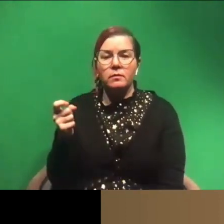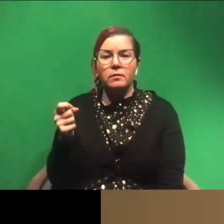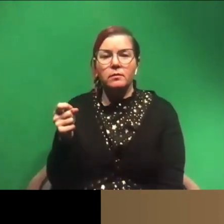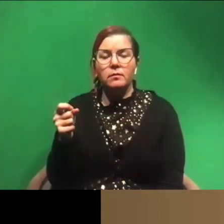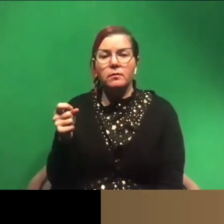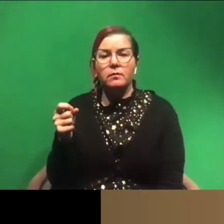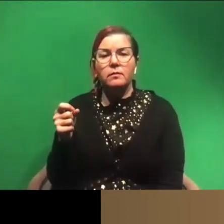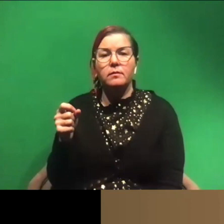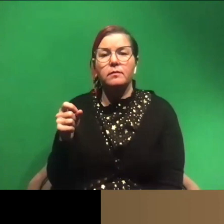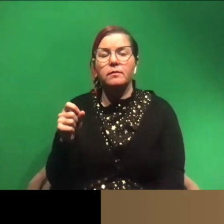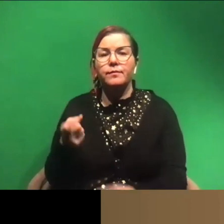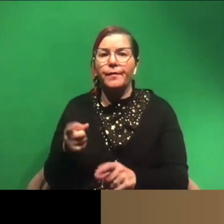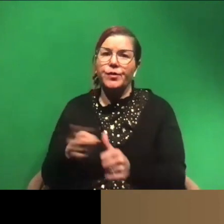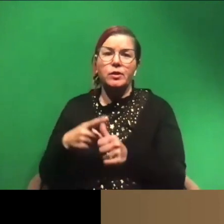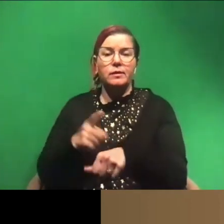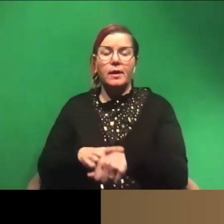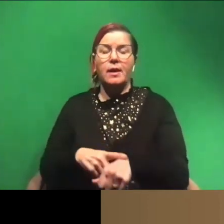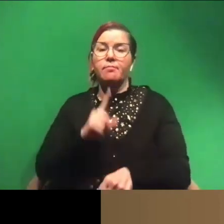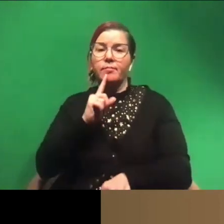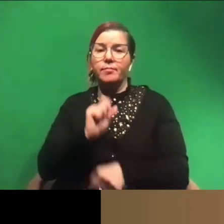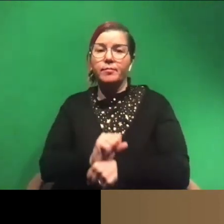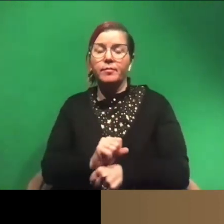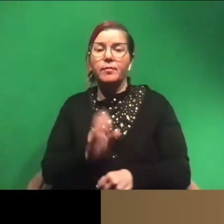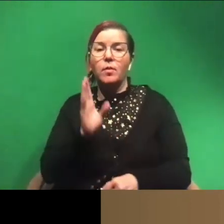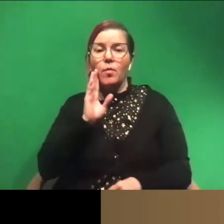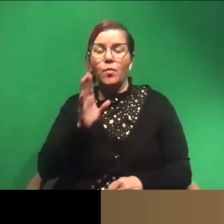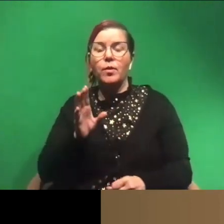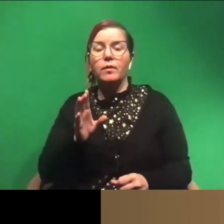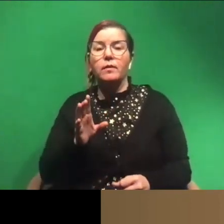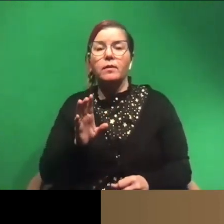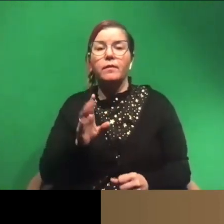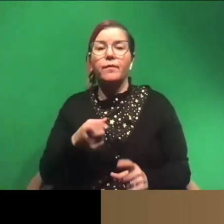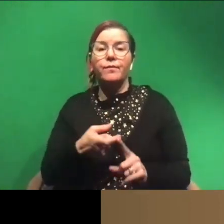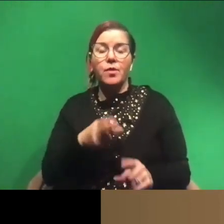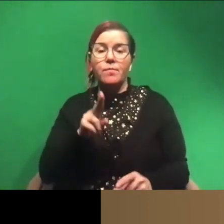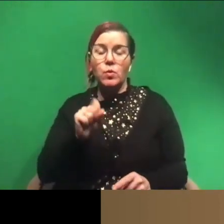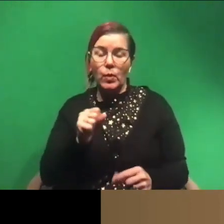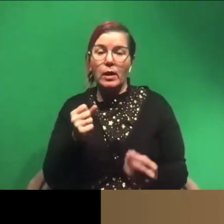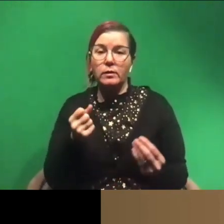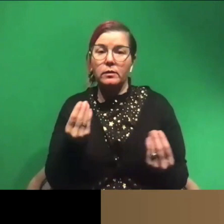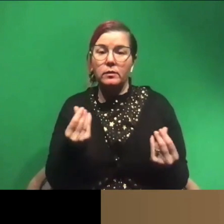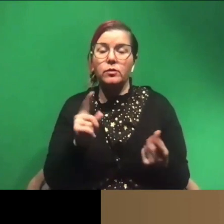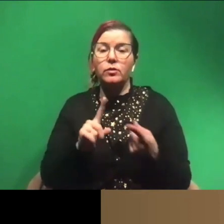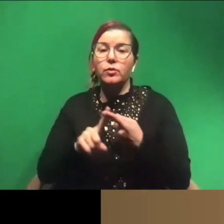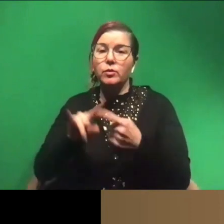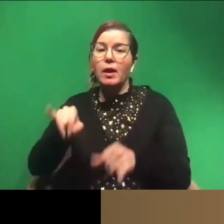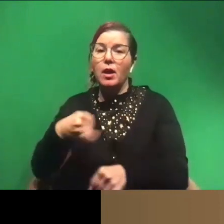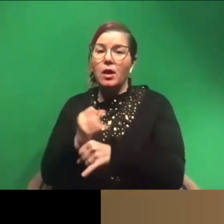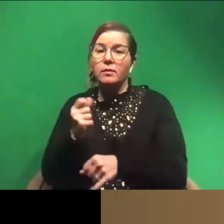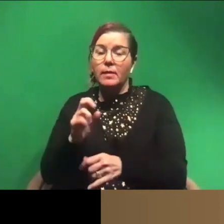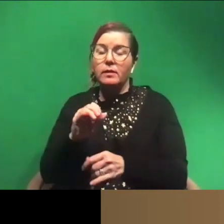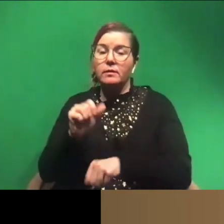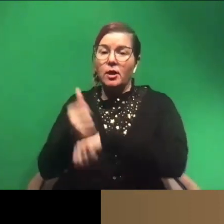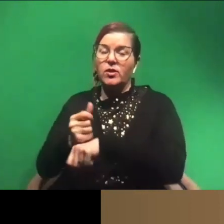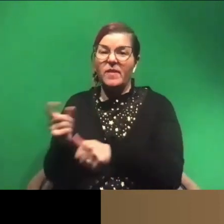platform for the first time. And they're actually going to launch astronauts from U.S. soil to the International Space Station. And that's going to be the first time